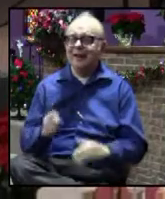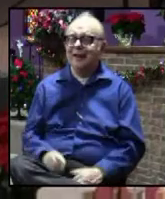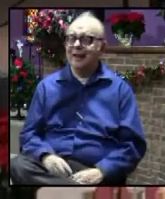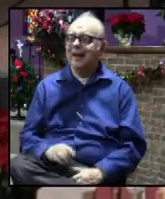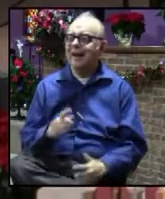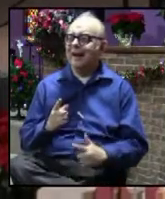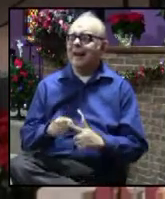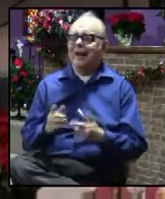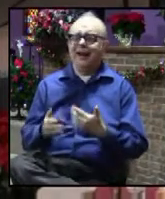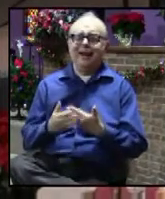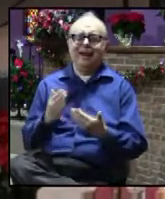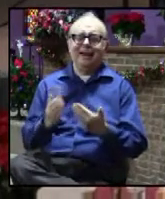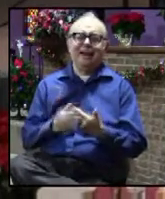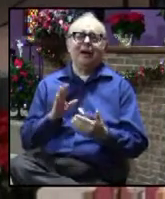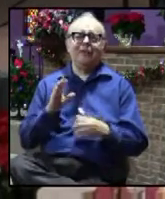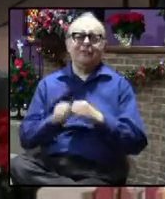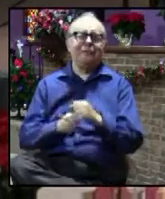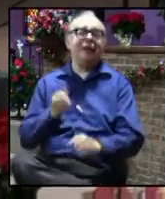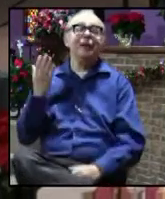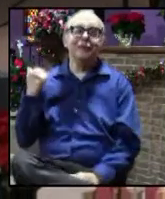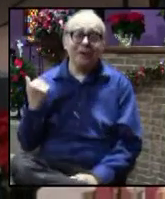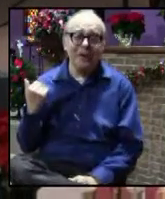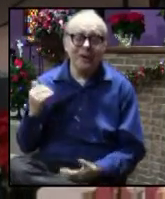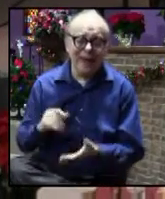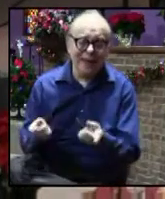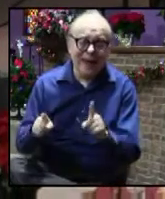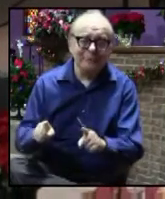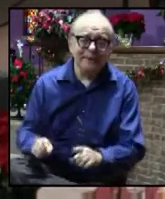And this is almost 50 years ago.